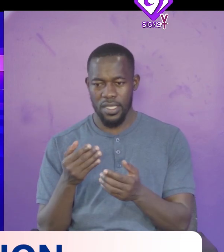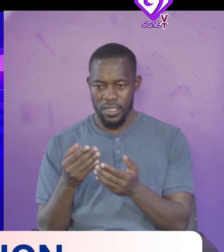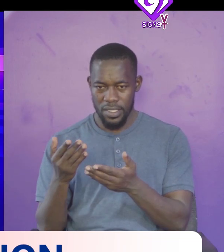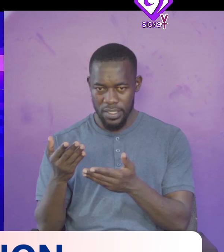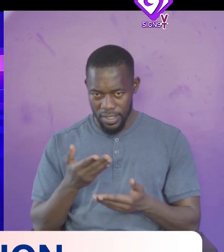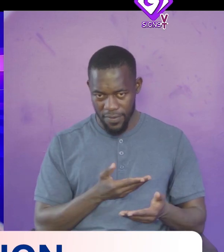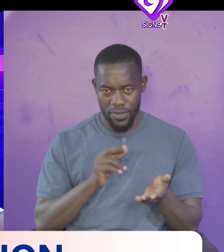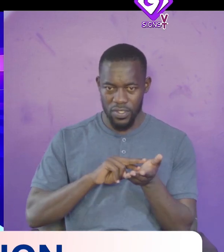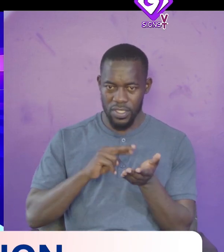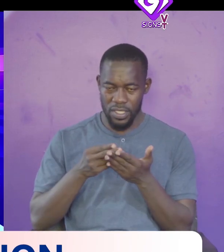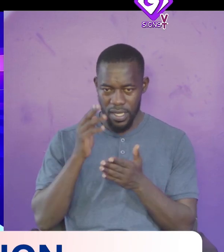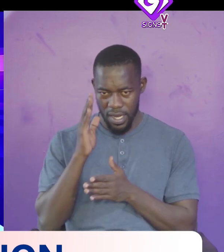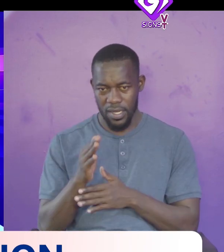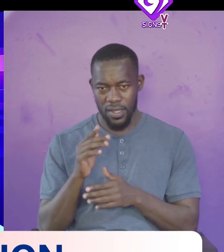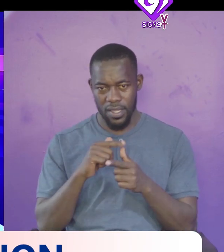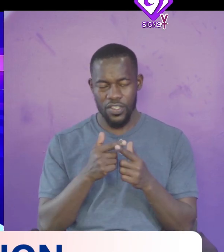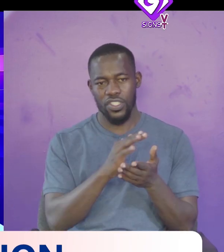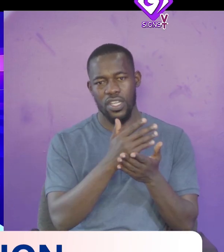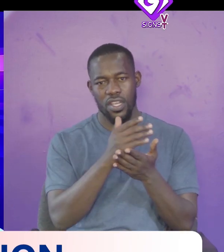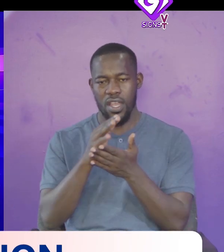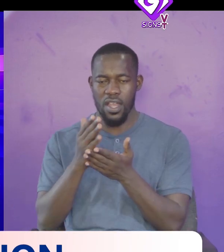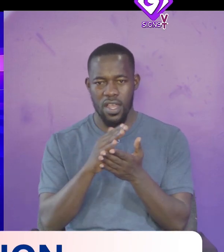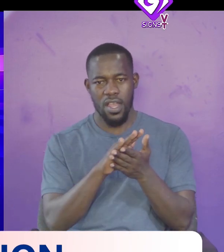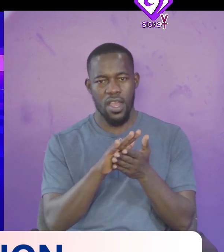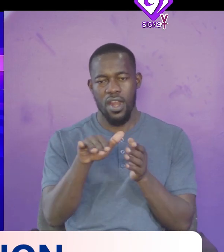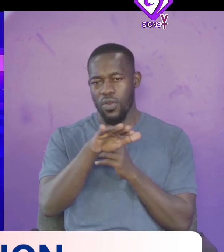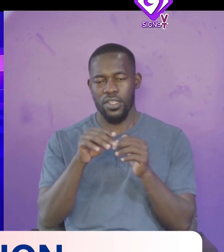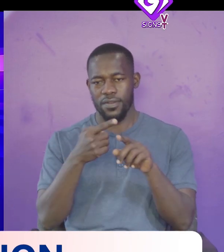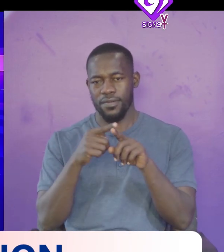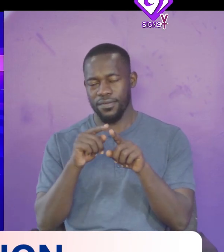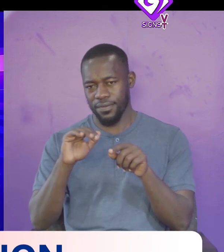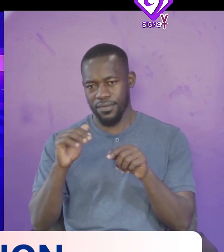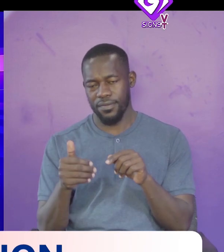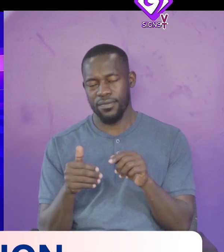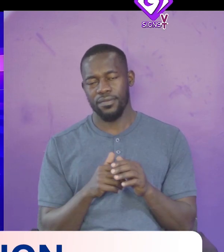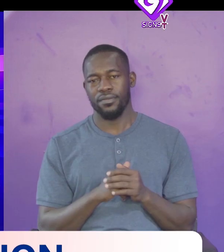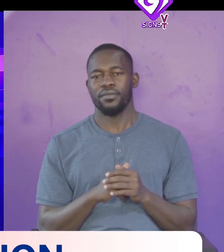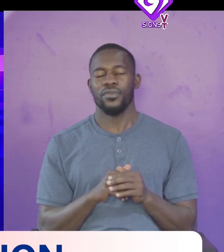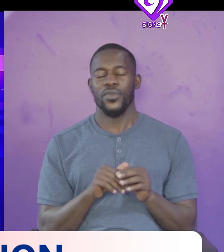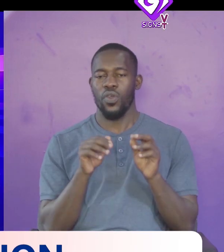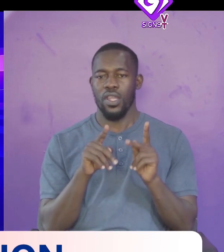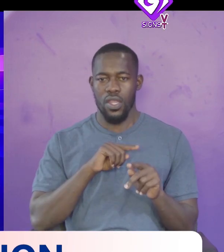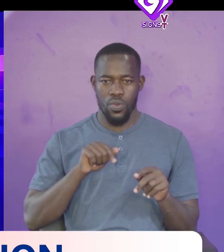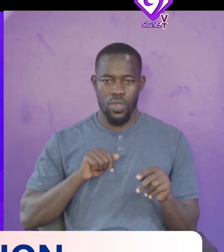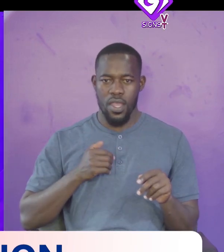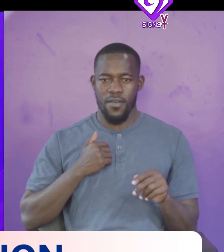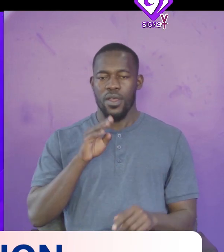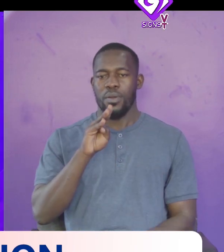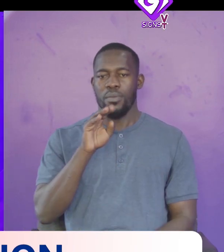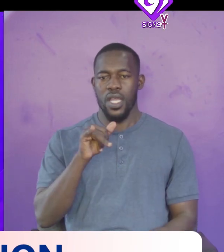directly and share among the counties. Okay. Those are the changes we are saying, John. We have by-elections going on today.